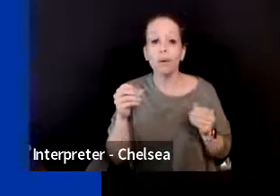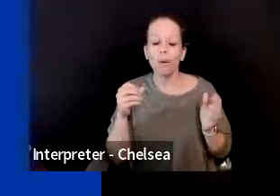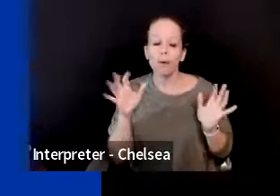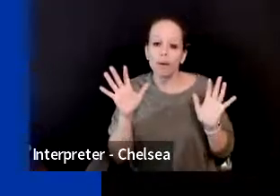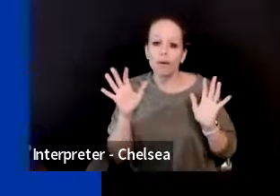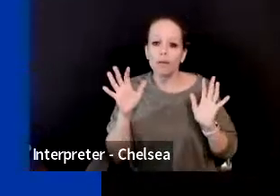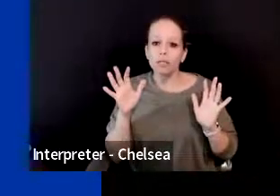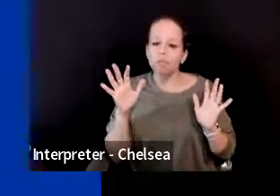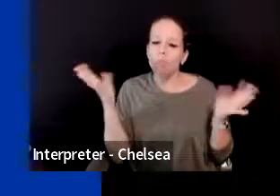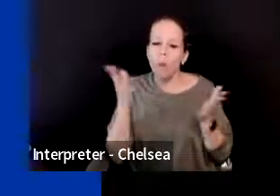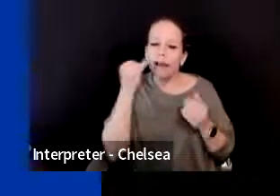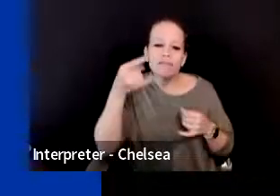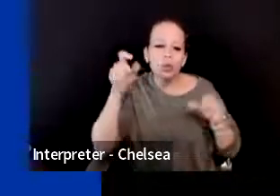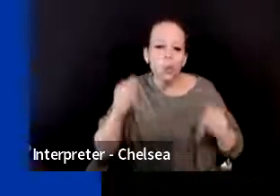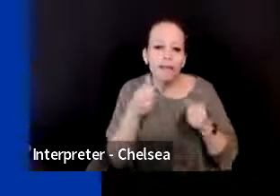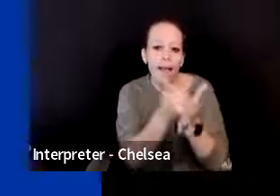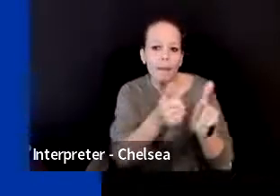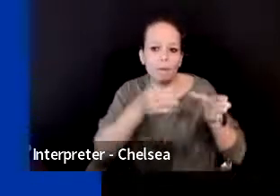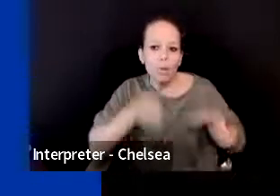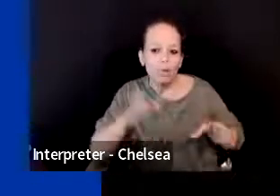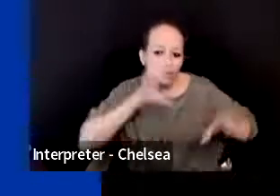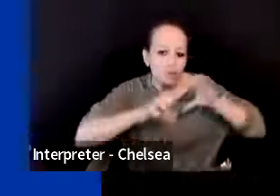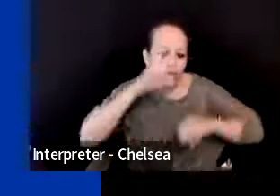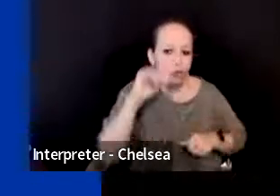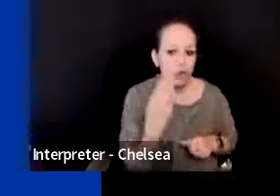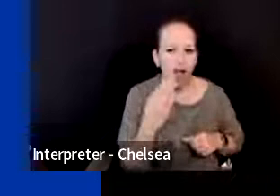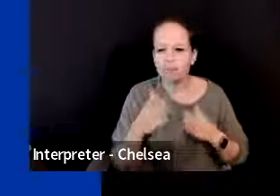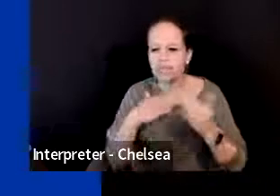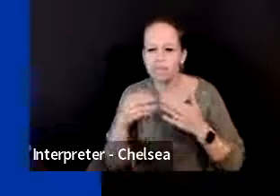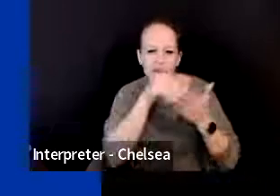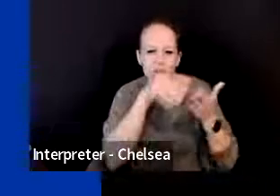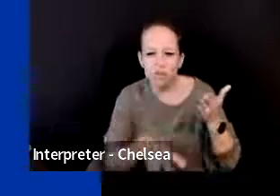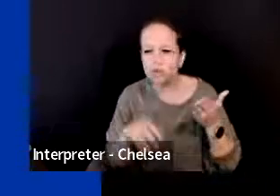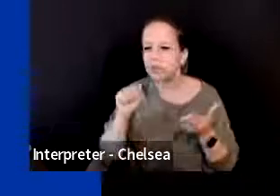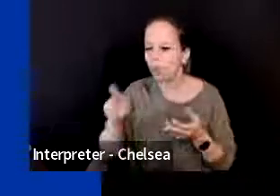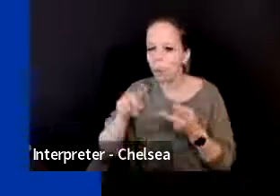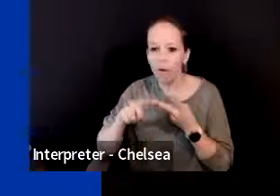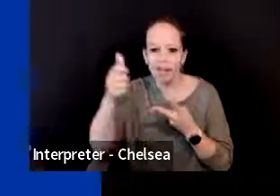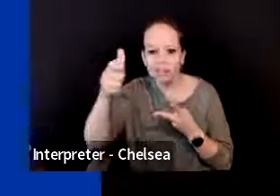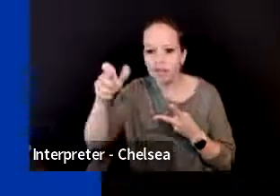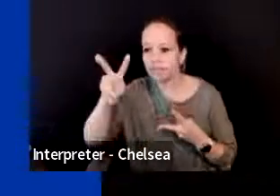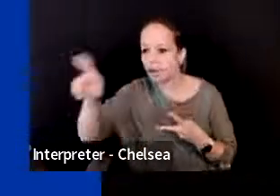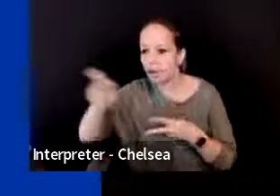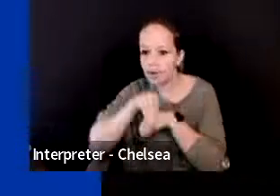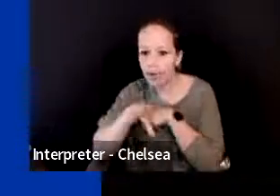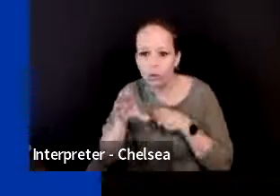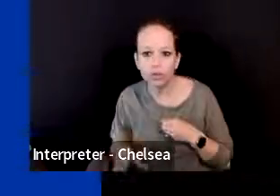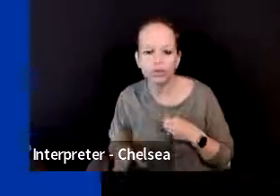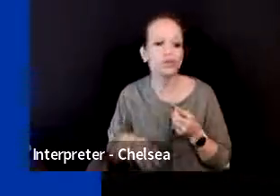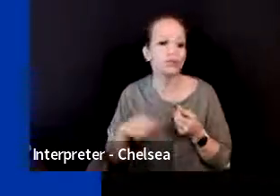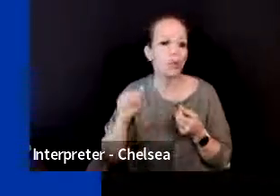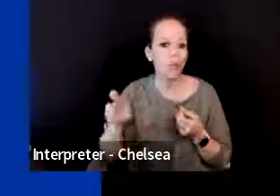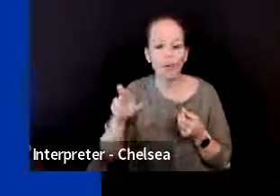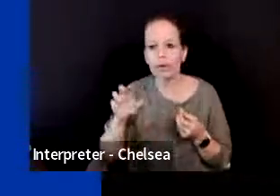if you could help a job seeker, whether that's a student, or if you're a vocational rehabilitation counselor,